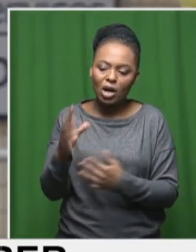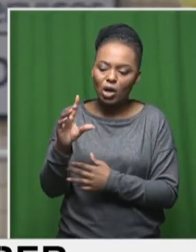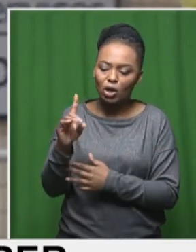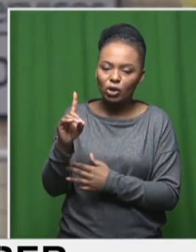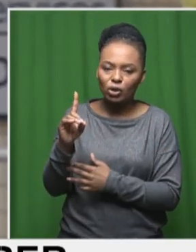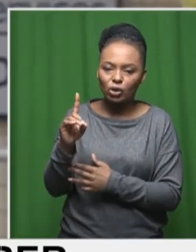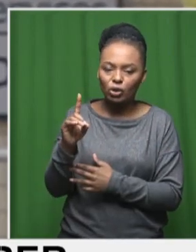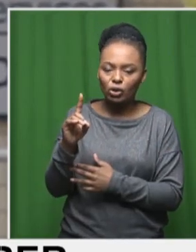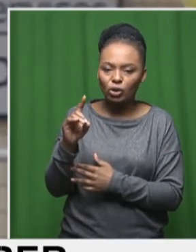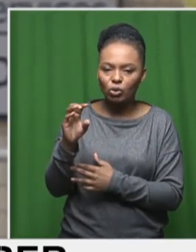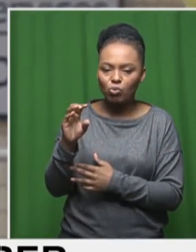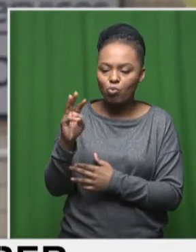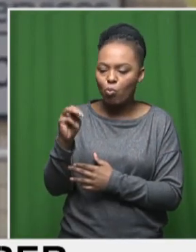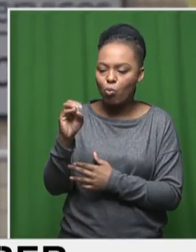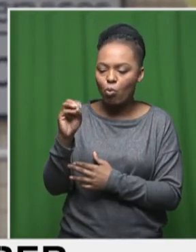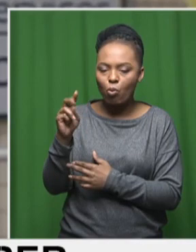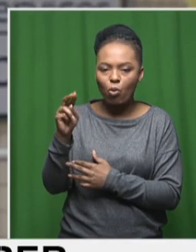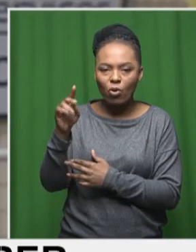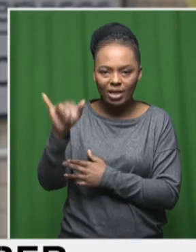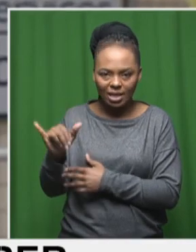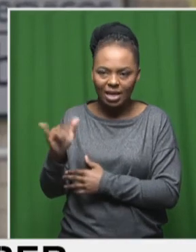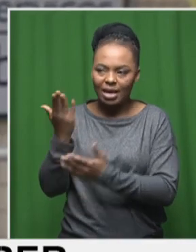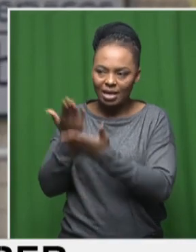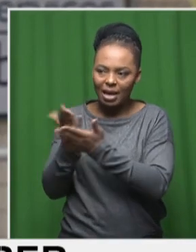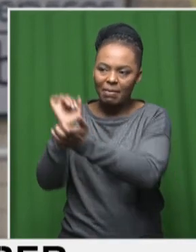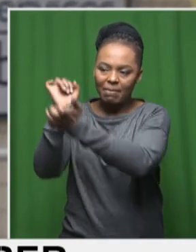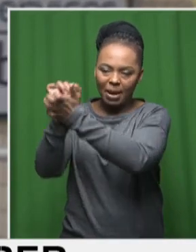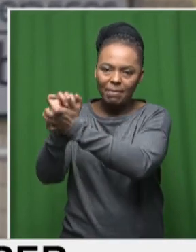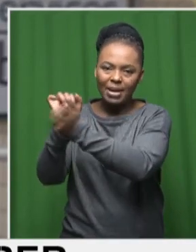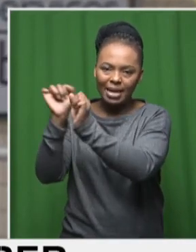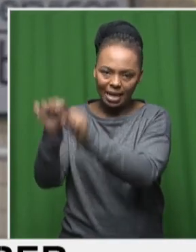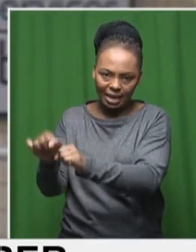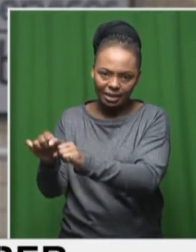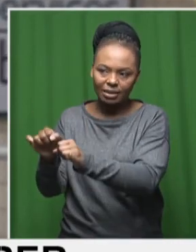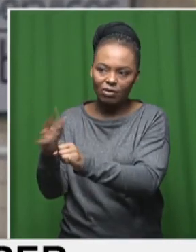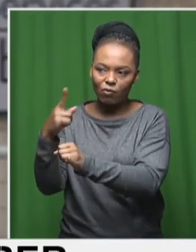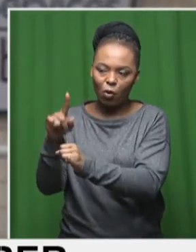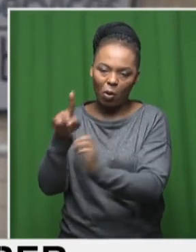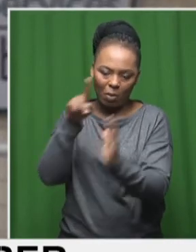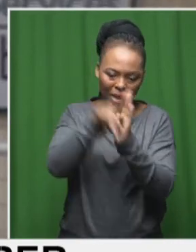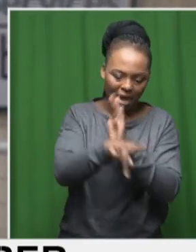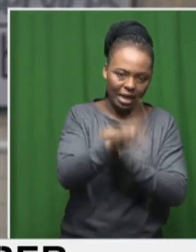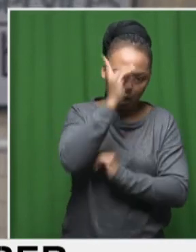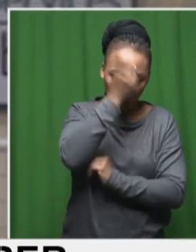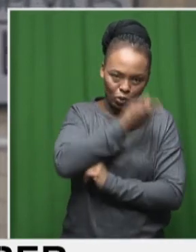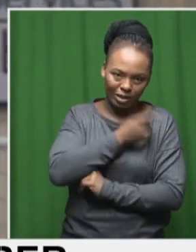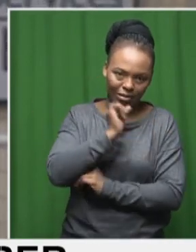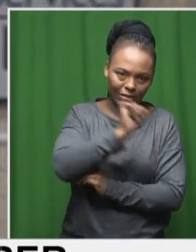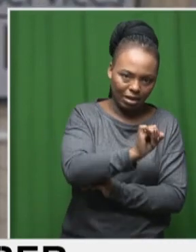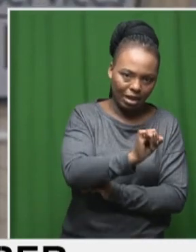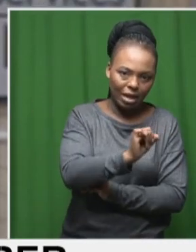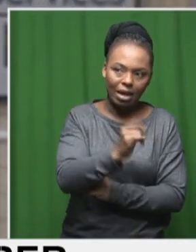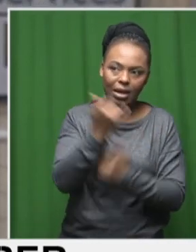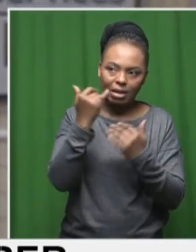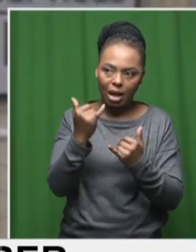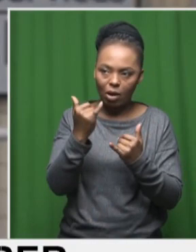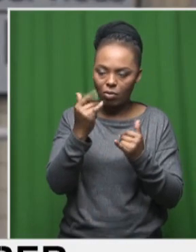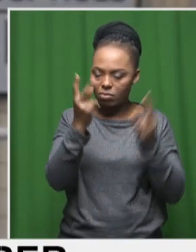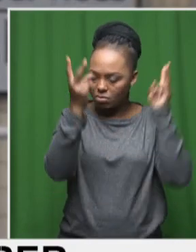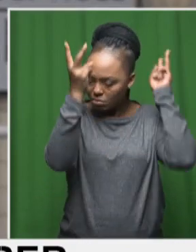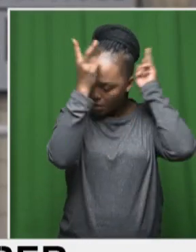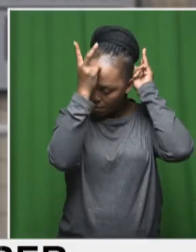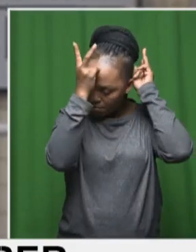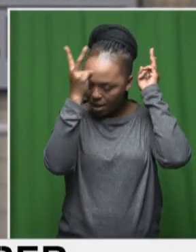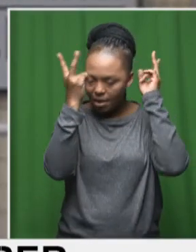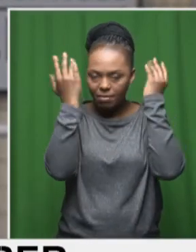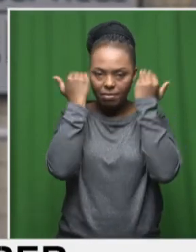have been convicted for the murder of your daughter, now comes the time where the justice system has to look at